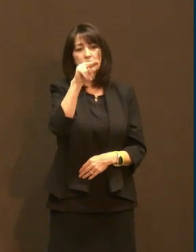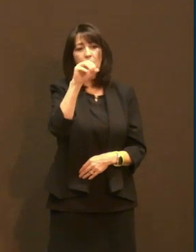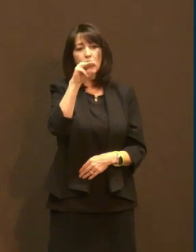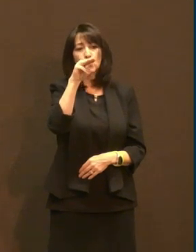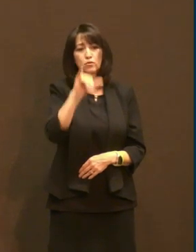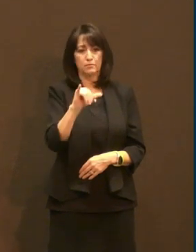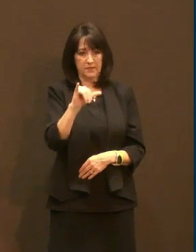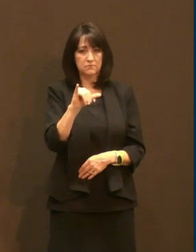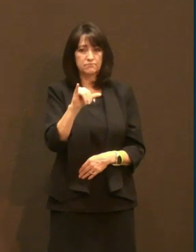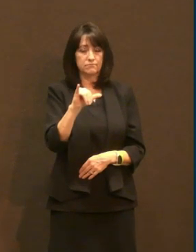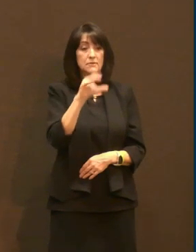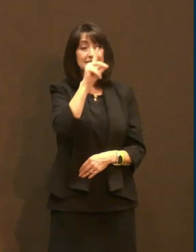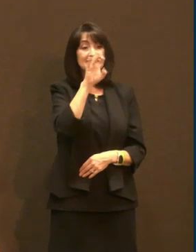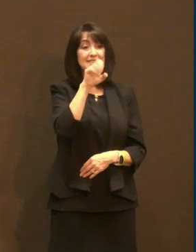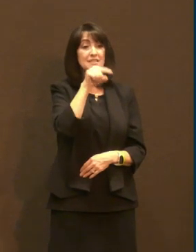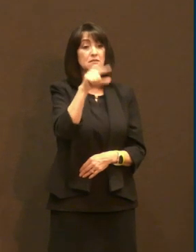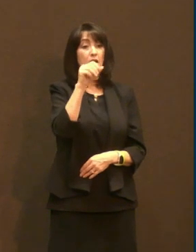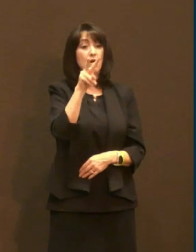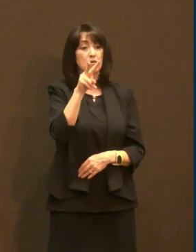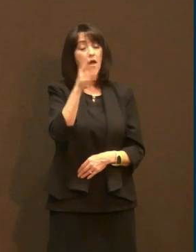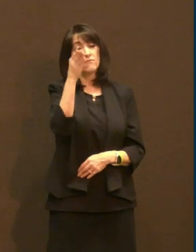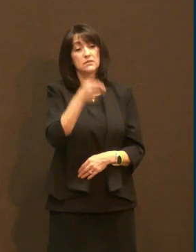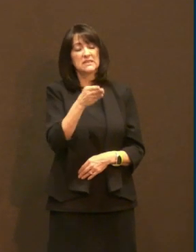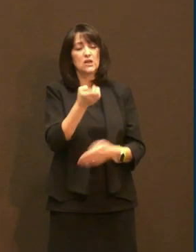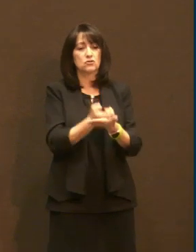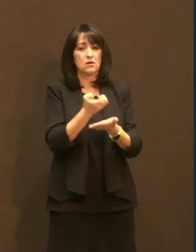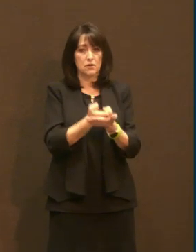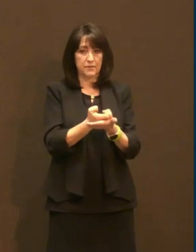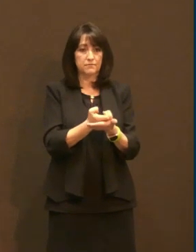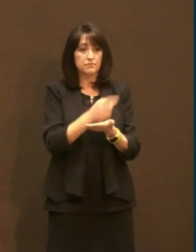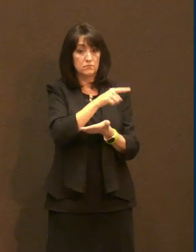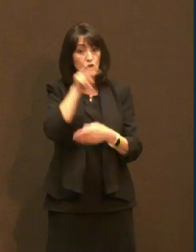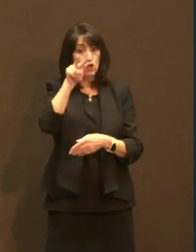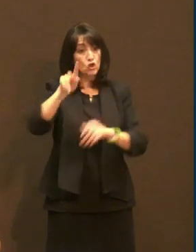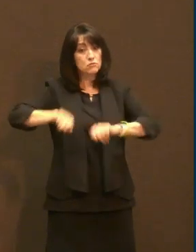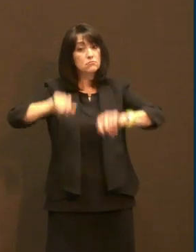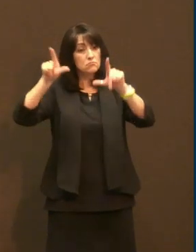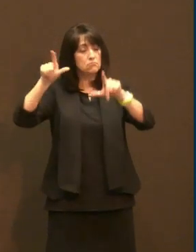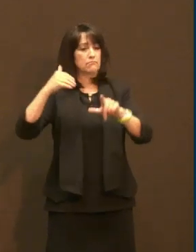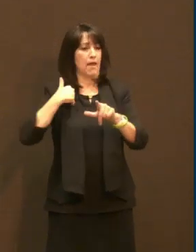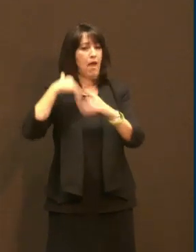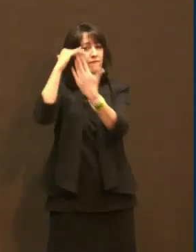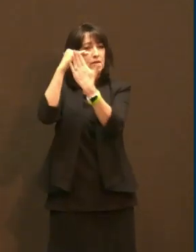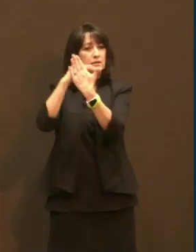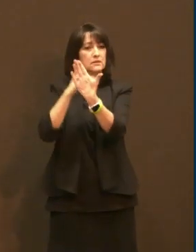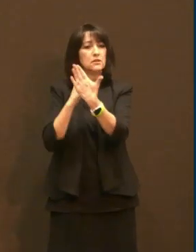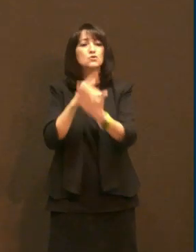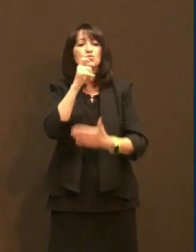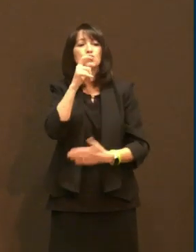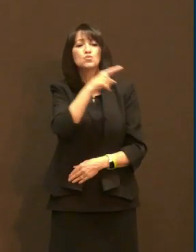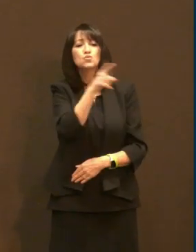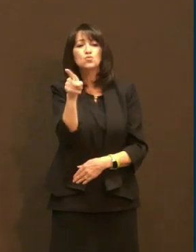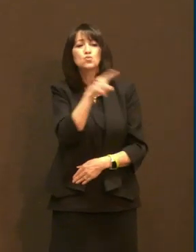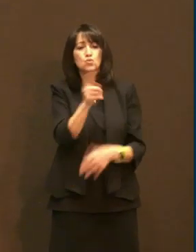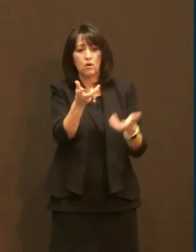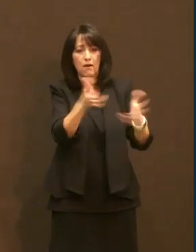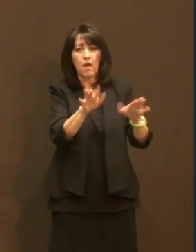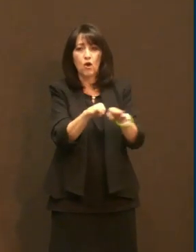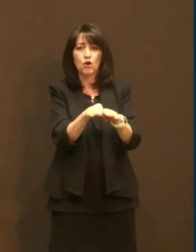de.gov/economy. And so our objectives here for this interim